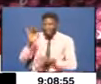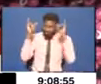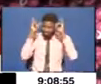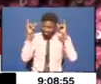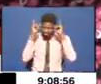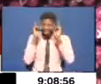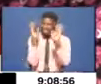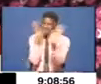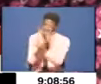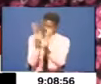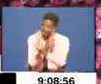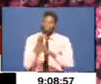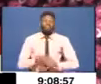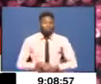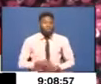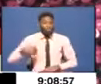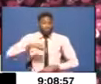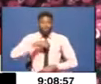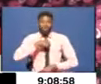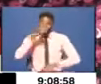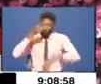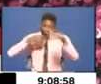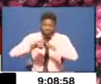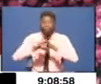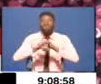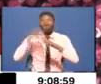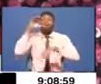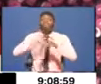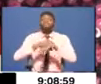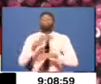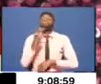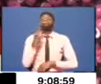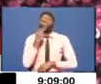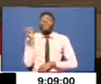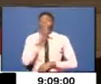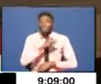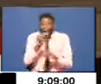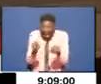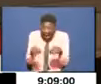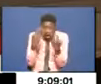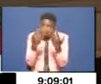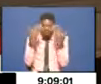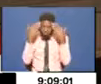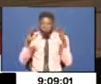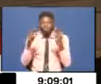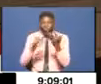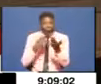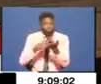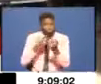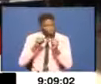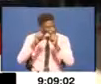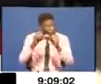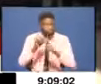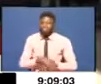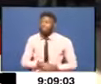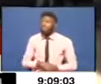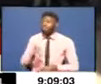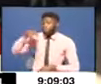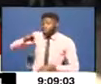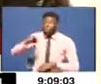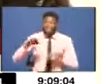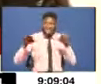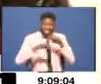hapa tukapata hiyo sukari. Kwa sasa hatuwezi sema ni kiwango gani. Manake tunaendelea kuhesabu. Ruiru Deputy County Commissioner Margaret Mbugua